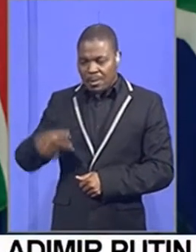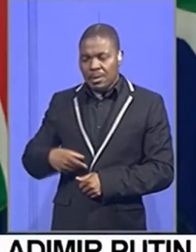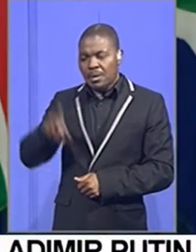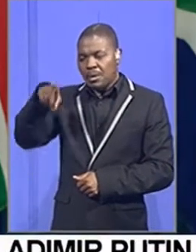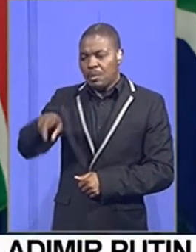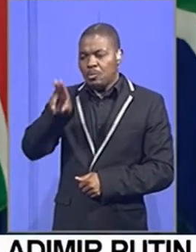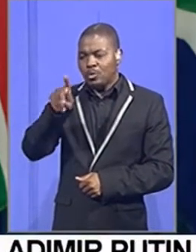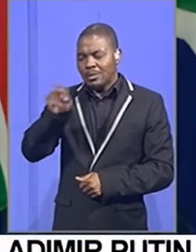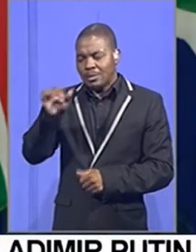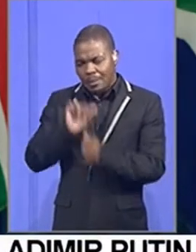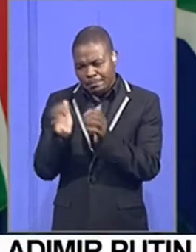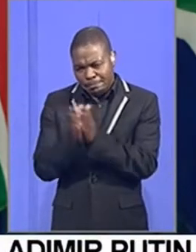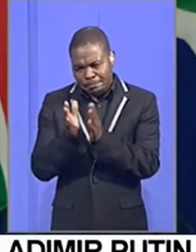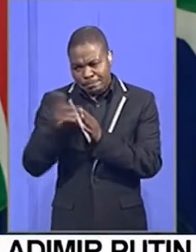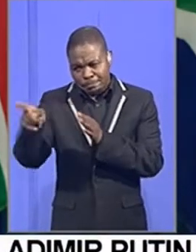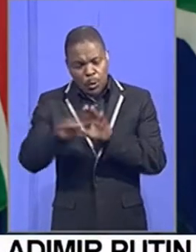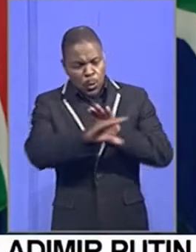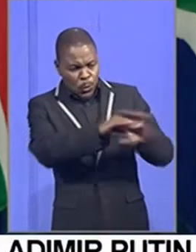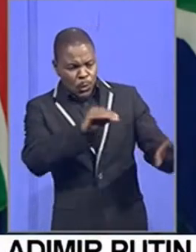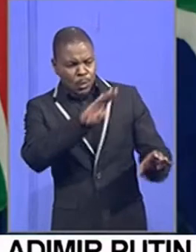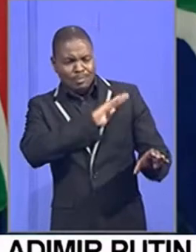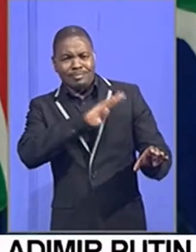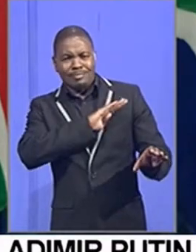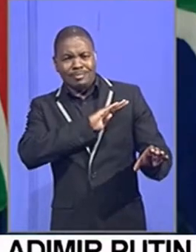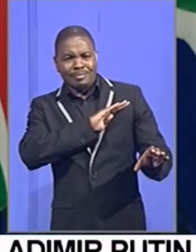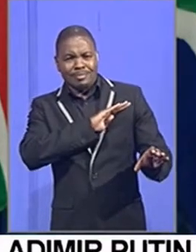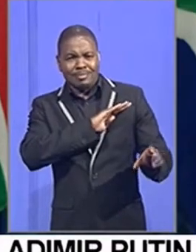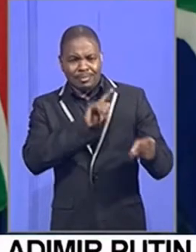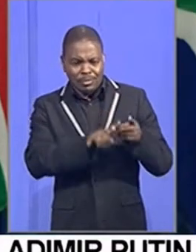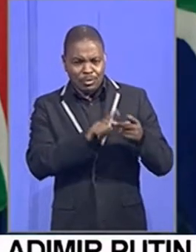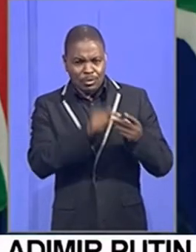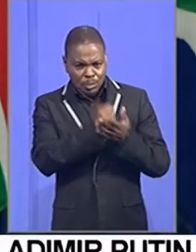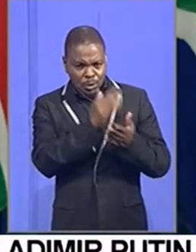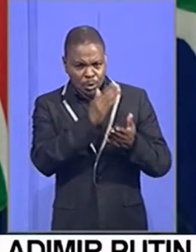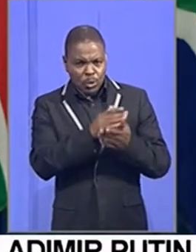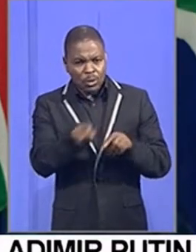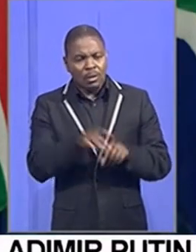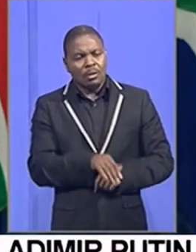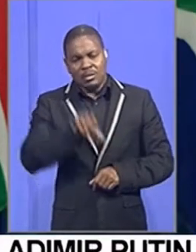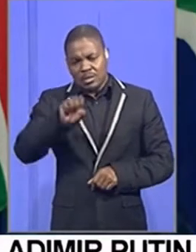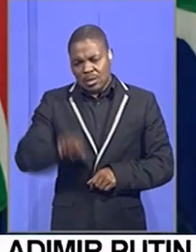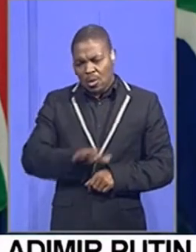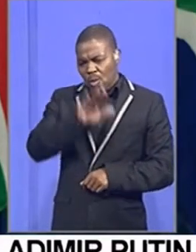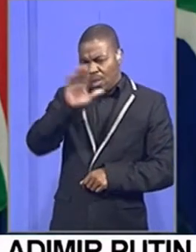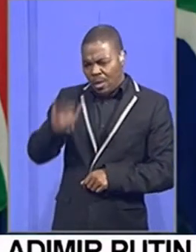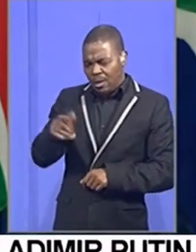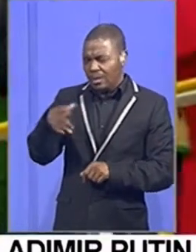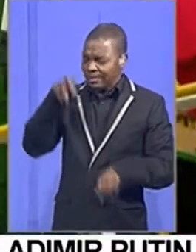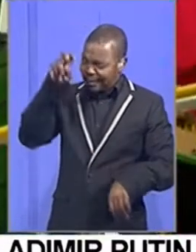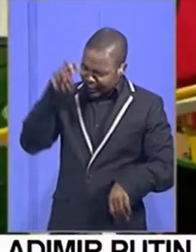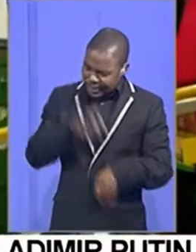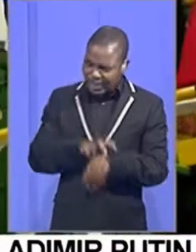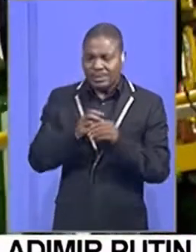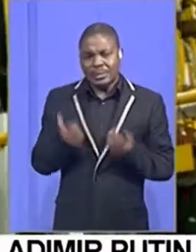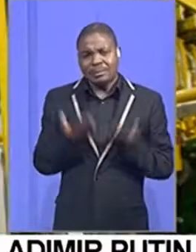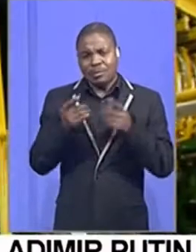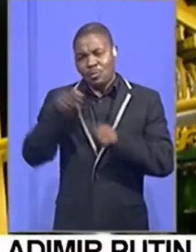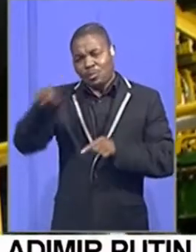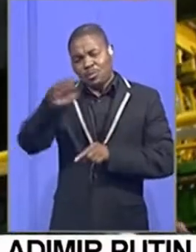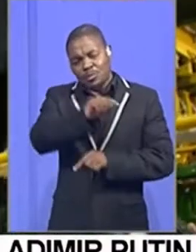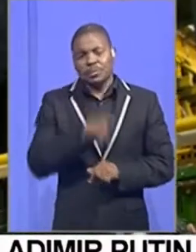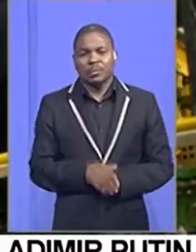his troops and to open the port of Odessa to the exports Africa and South Africa so desperately needs.